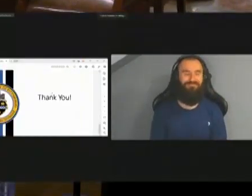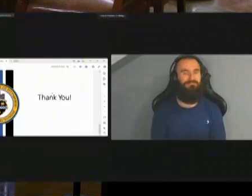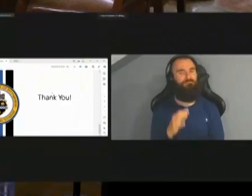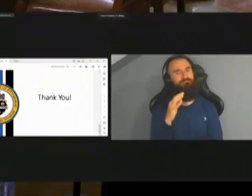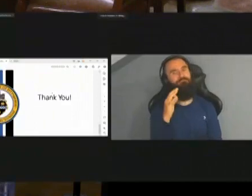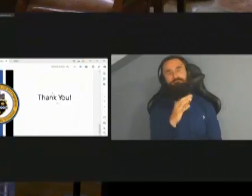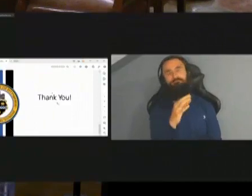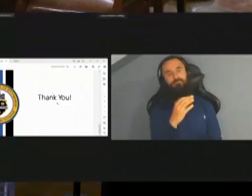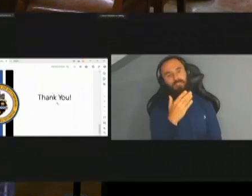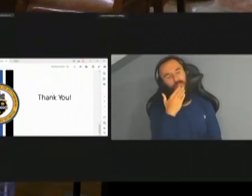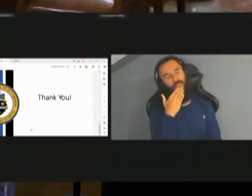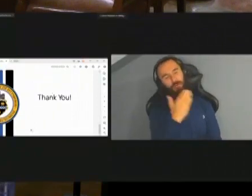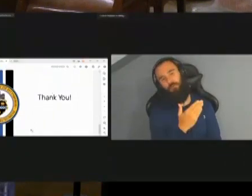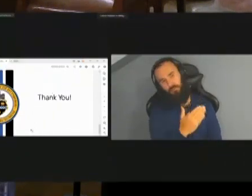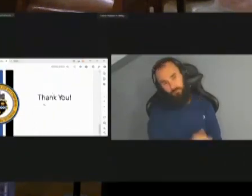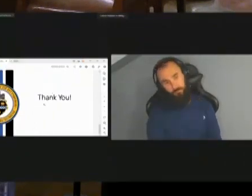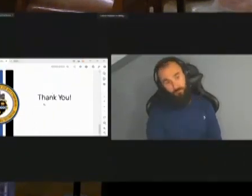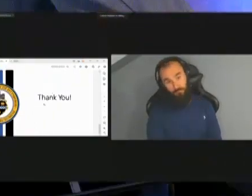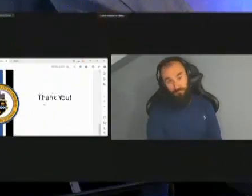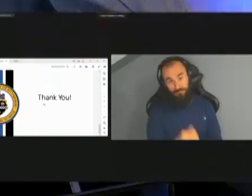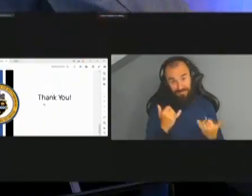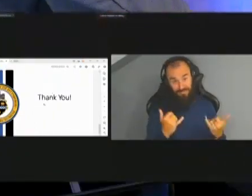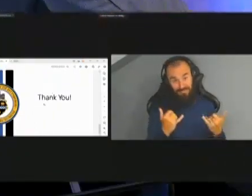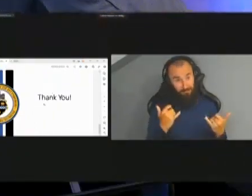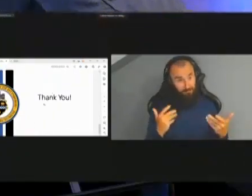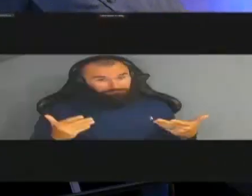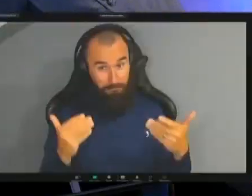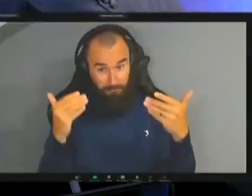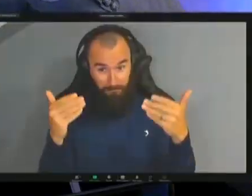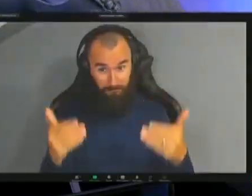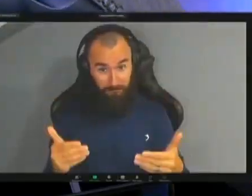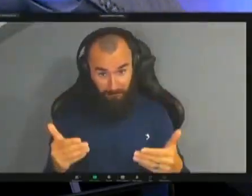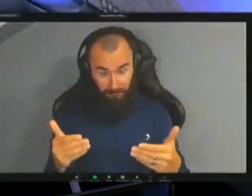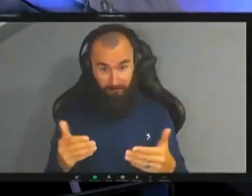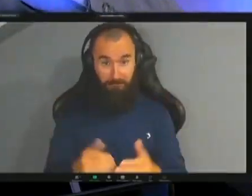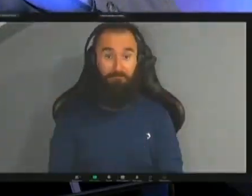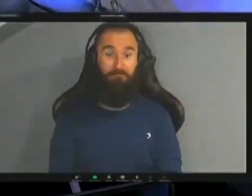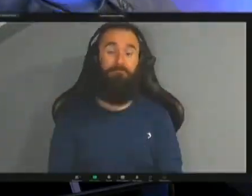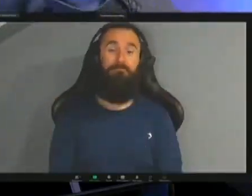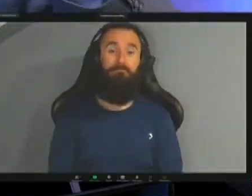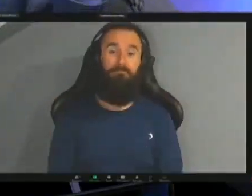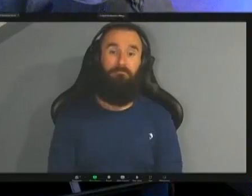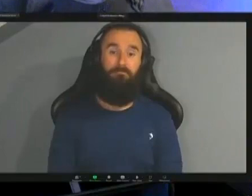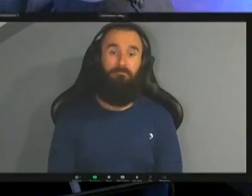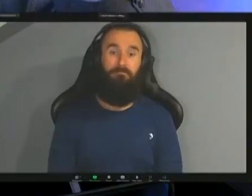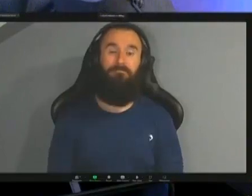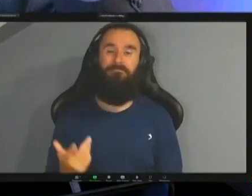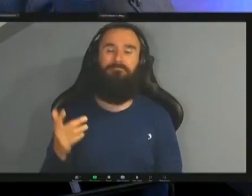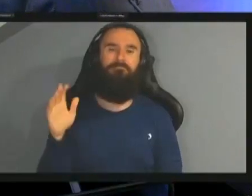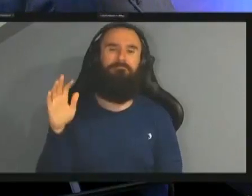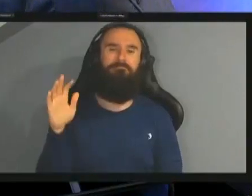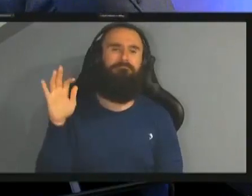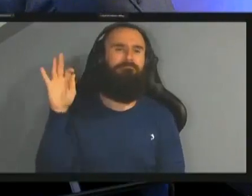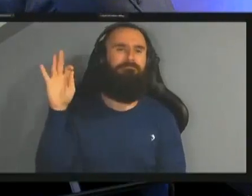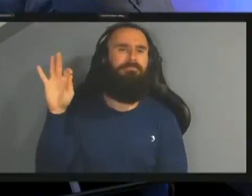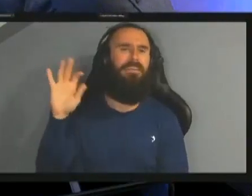much. All right, that takes us now to the testimony